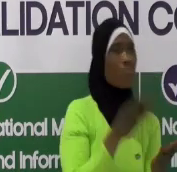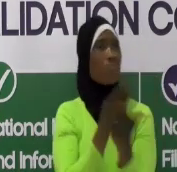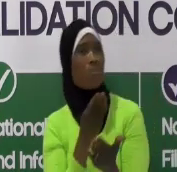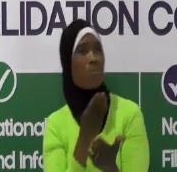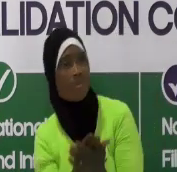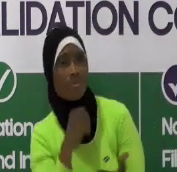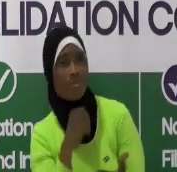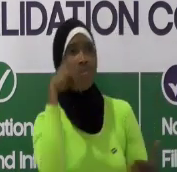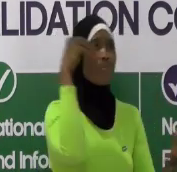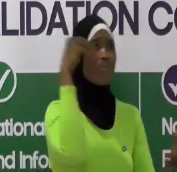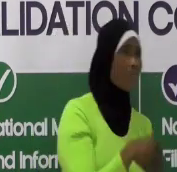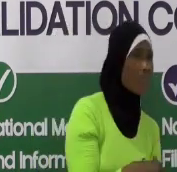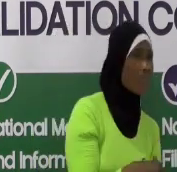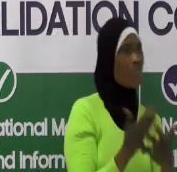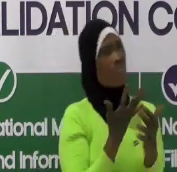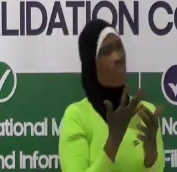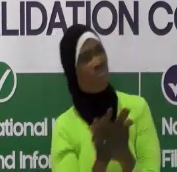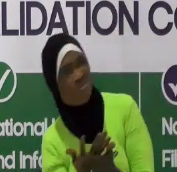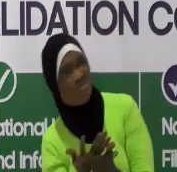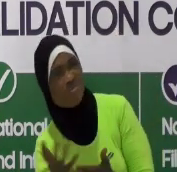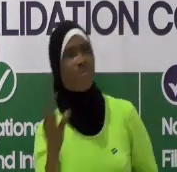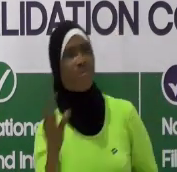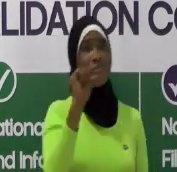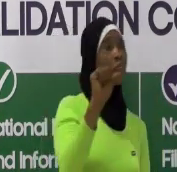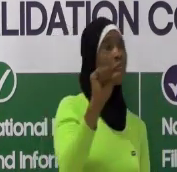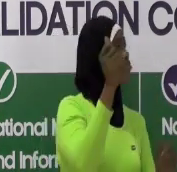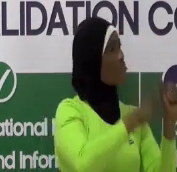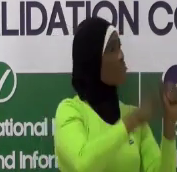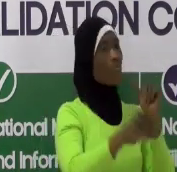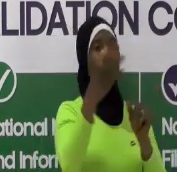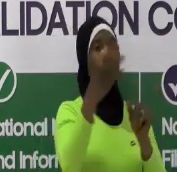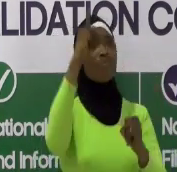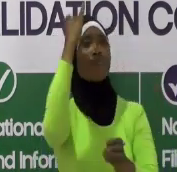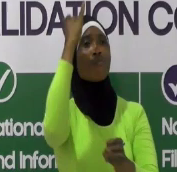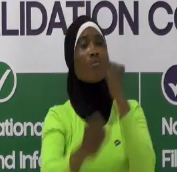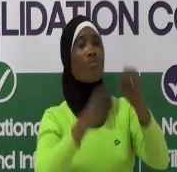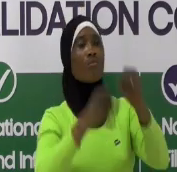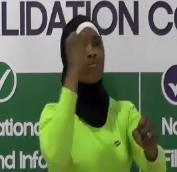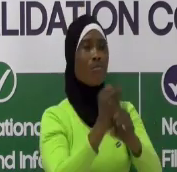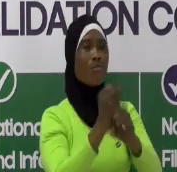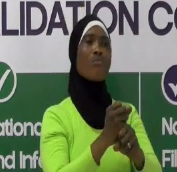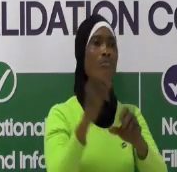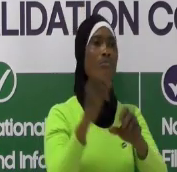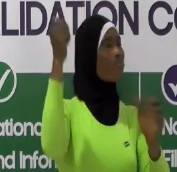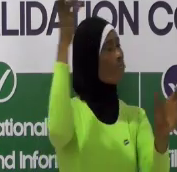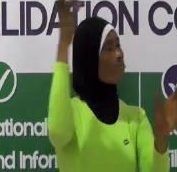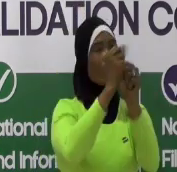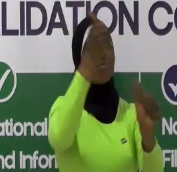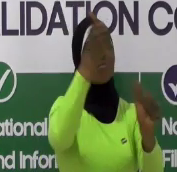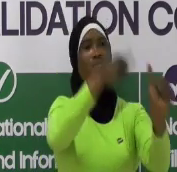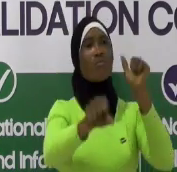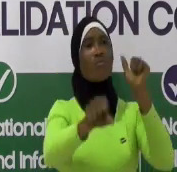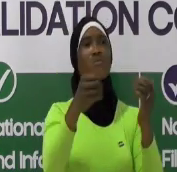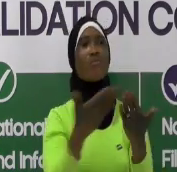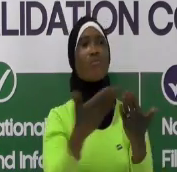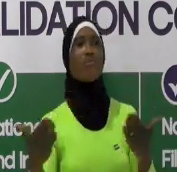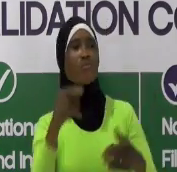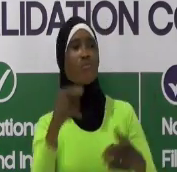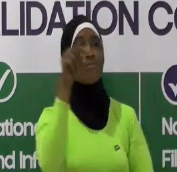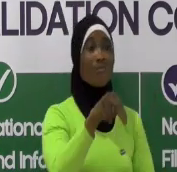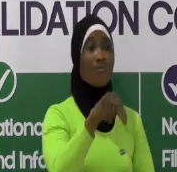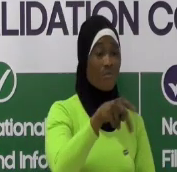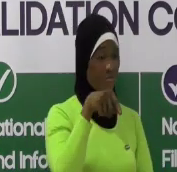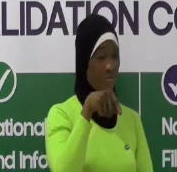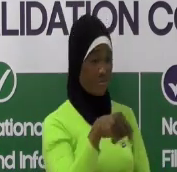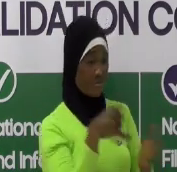with the delay small bit, but then all at the end of the year they get everything where they need. This year we struggle small